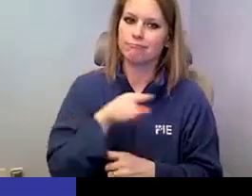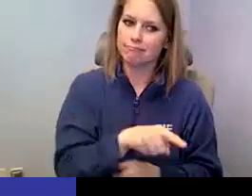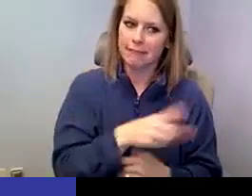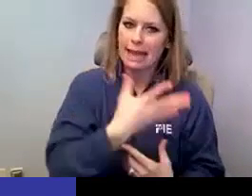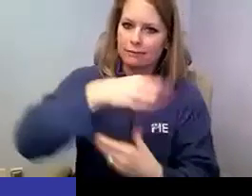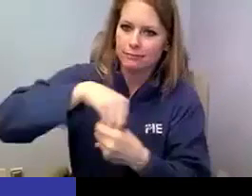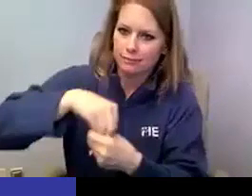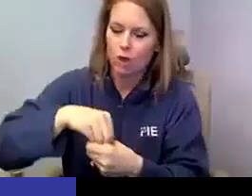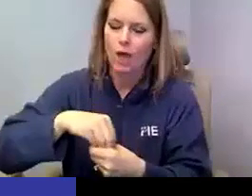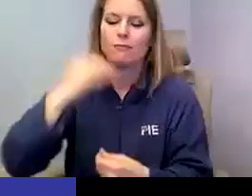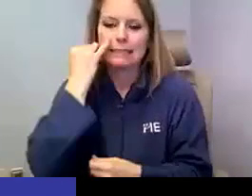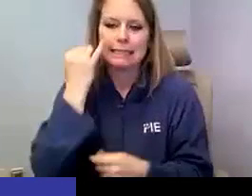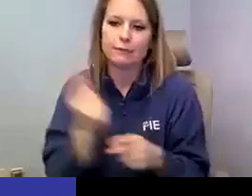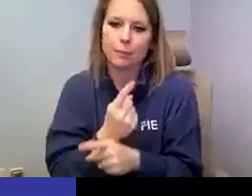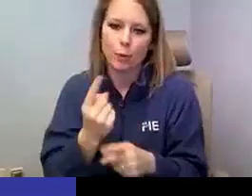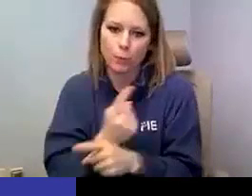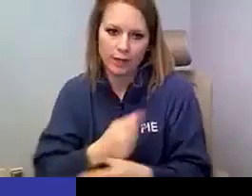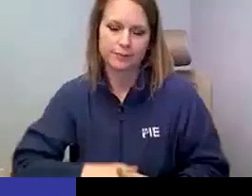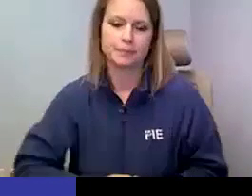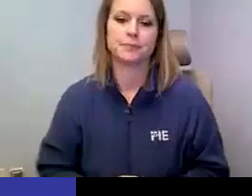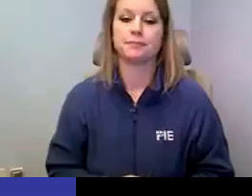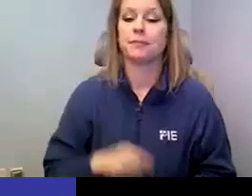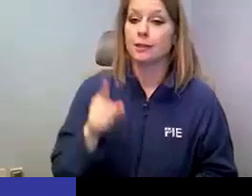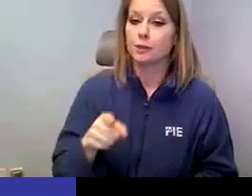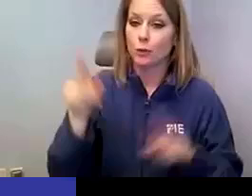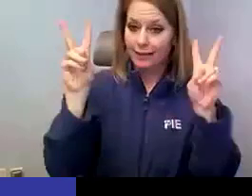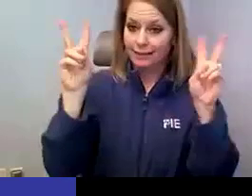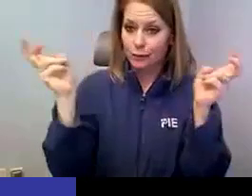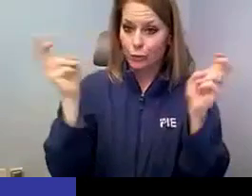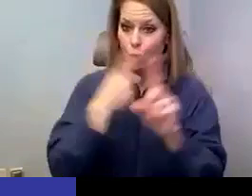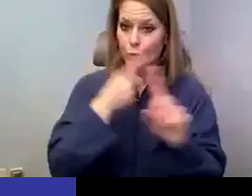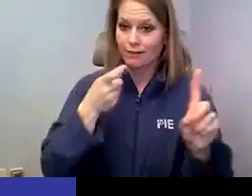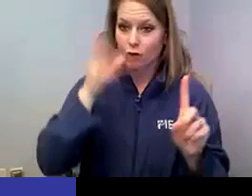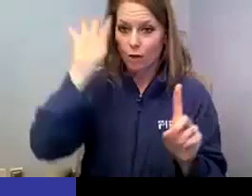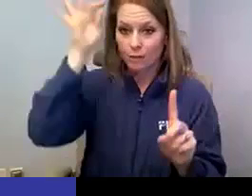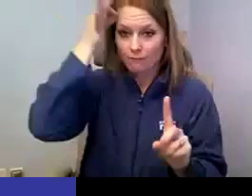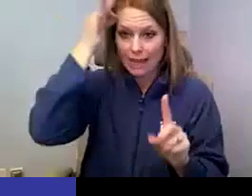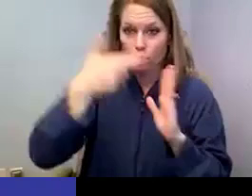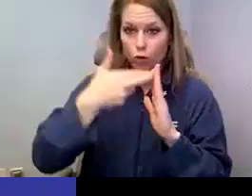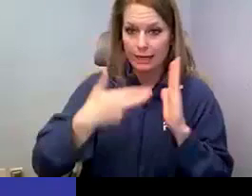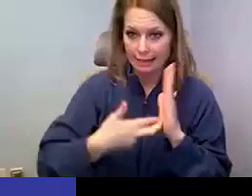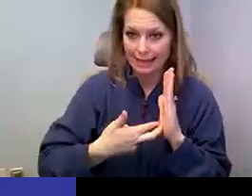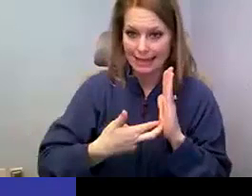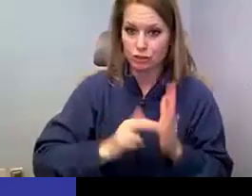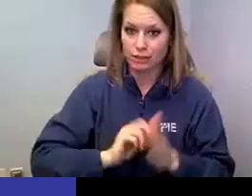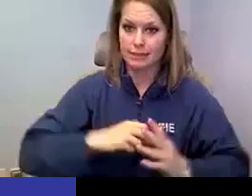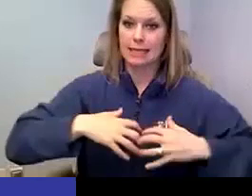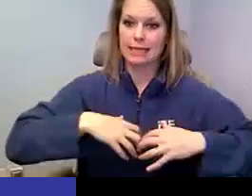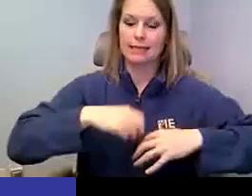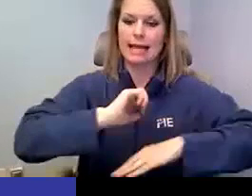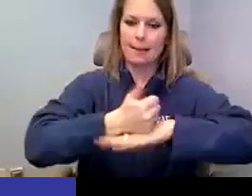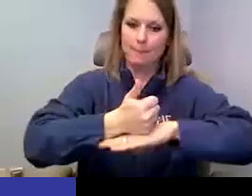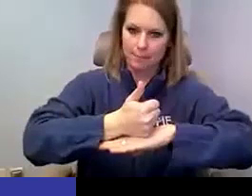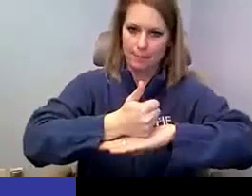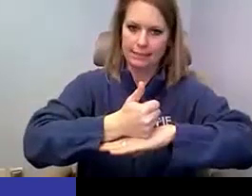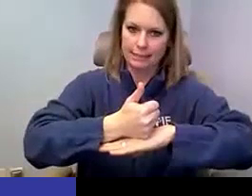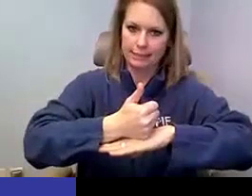The quote on this slide comes directly from the federal regulations implementing the Individuals with Disability Education